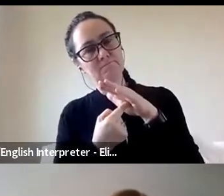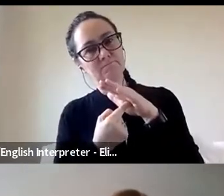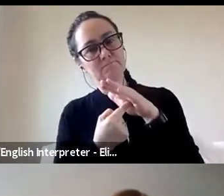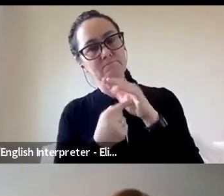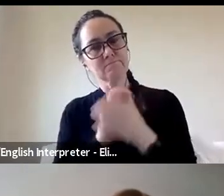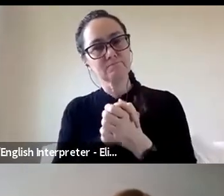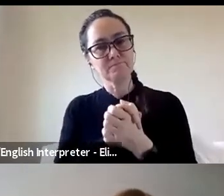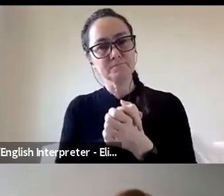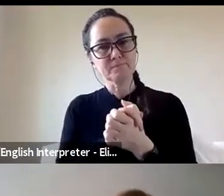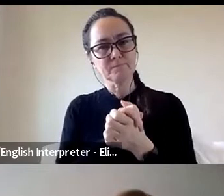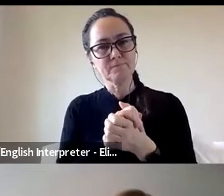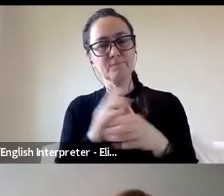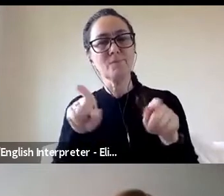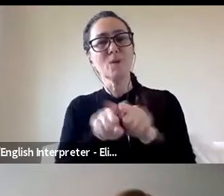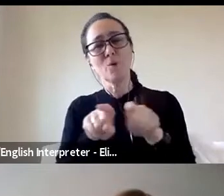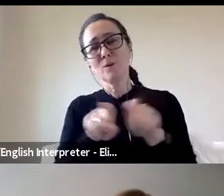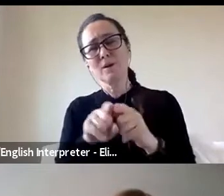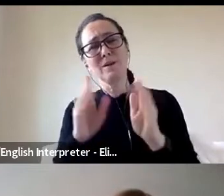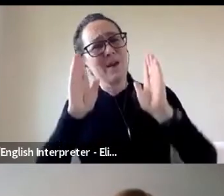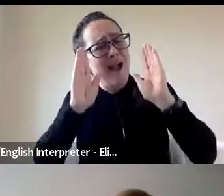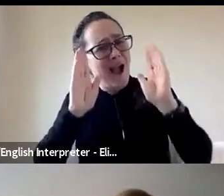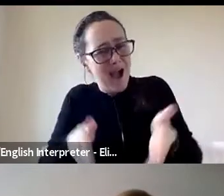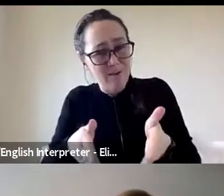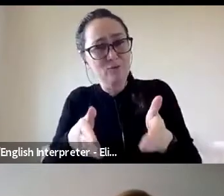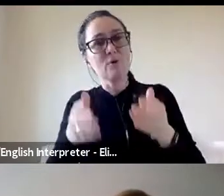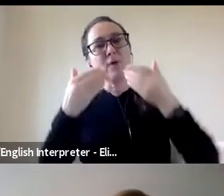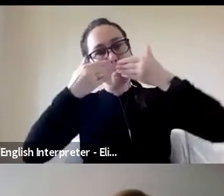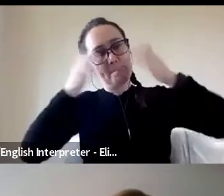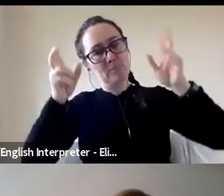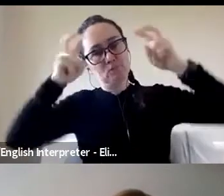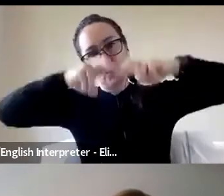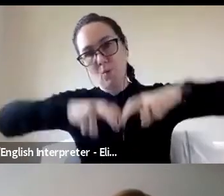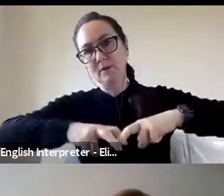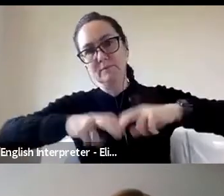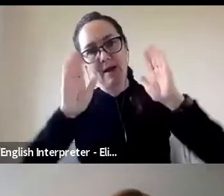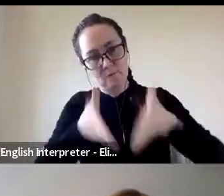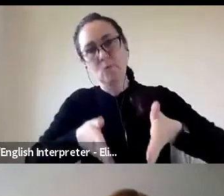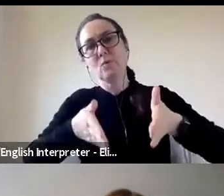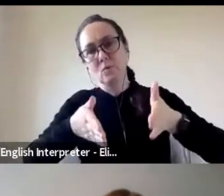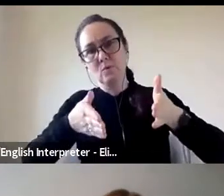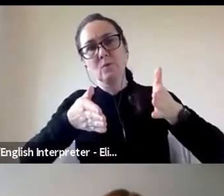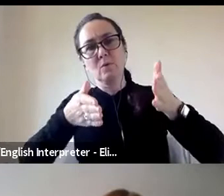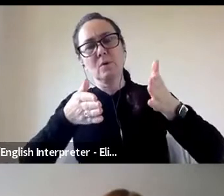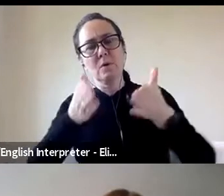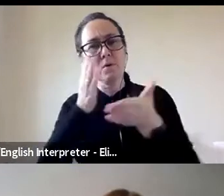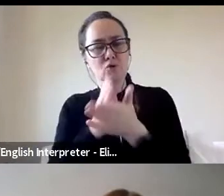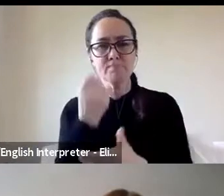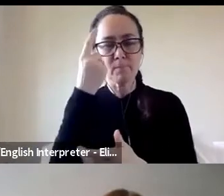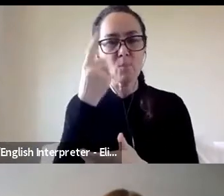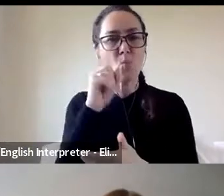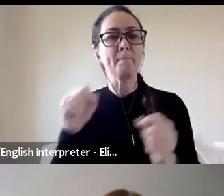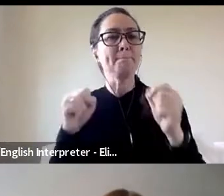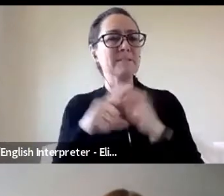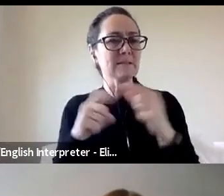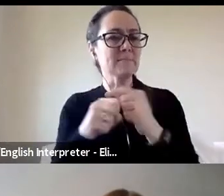also really, we have to have a proper public inquiry that helps us to understand the mistakes that were made